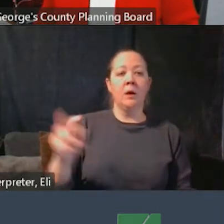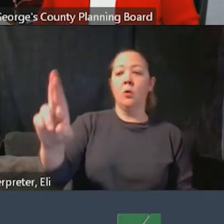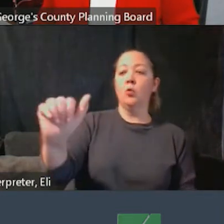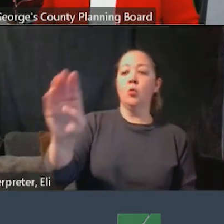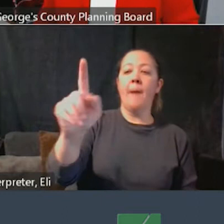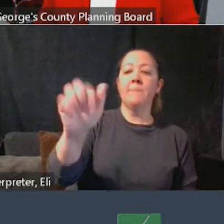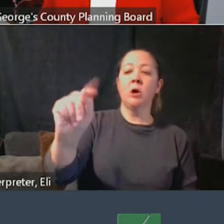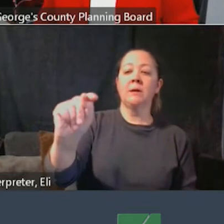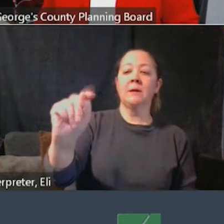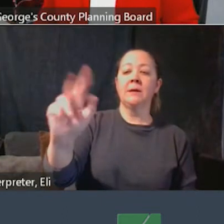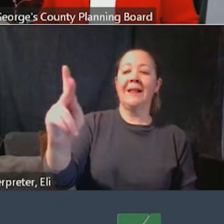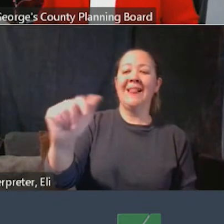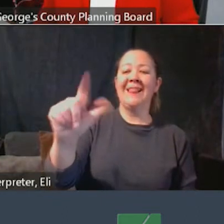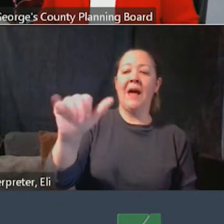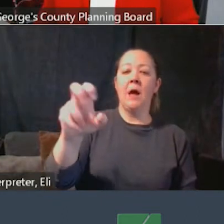Peggy Boozer?